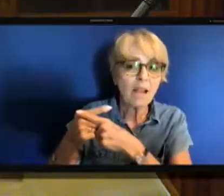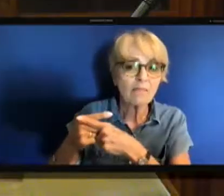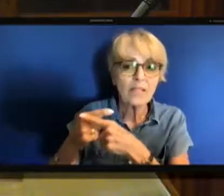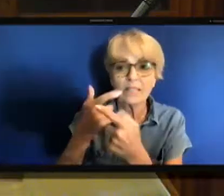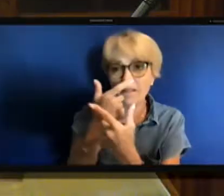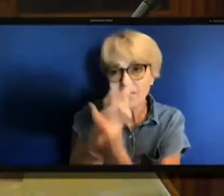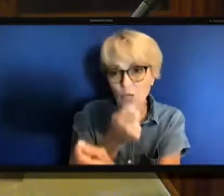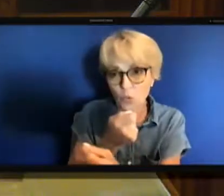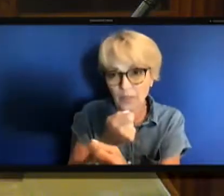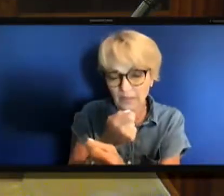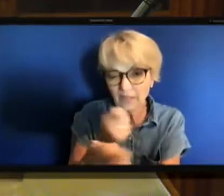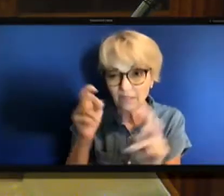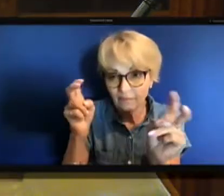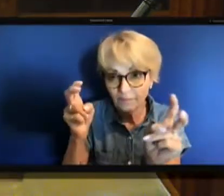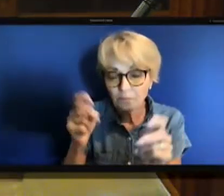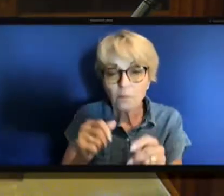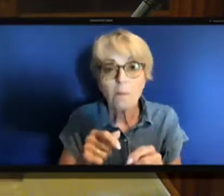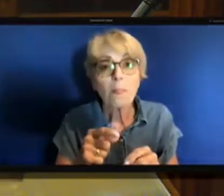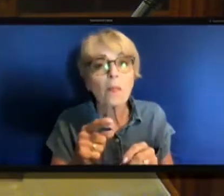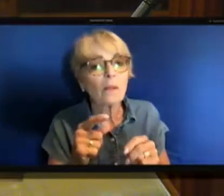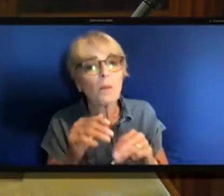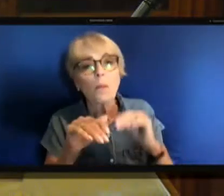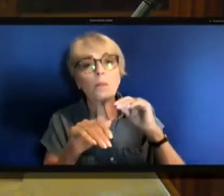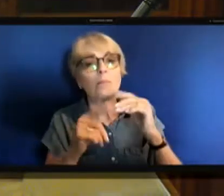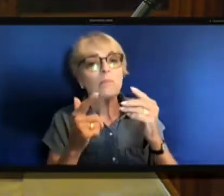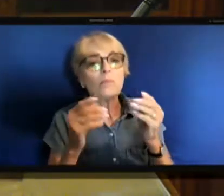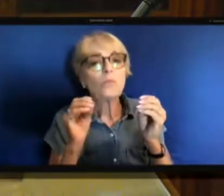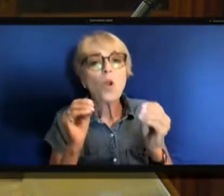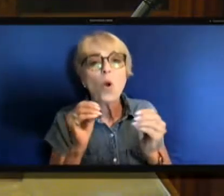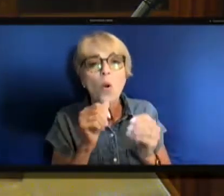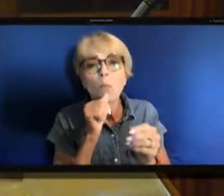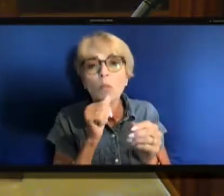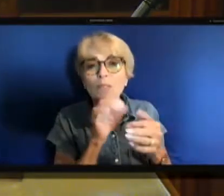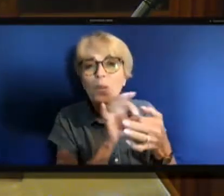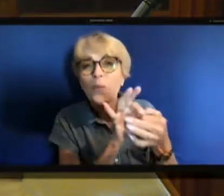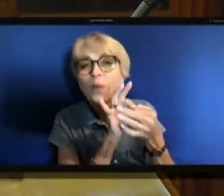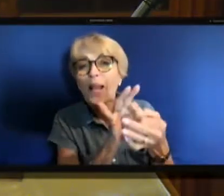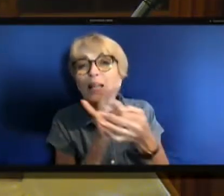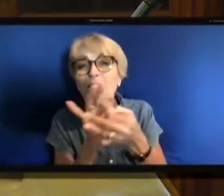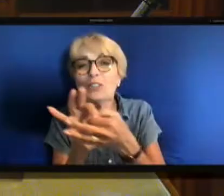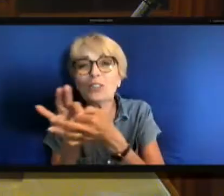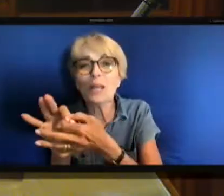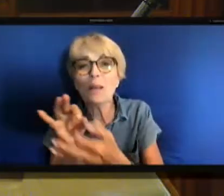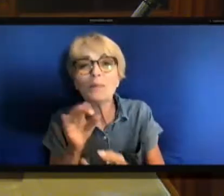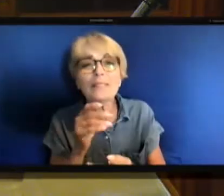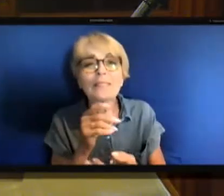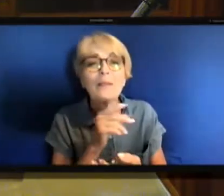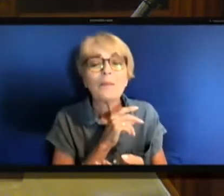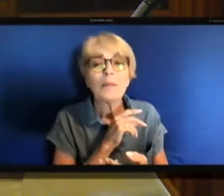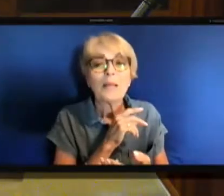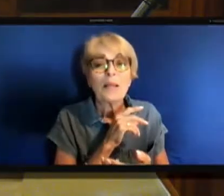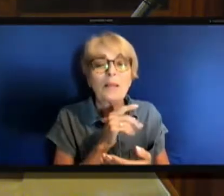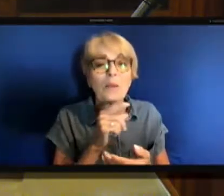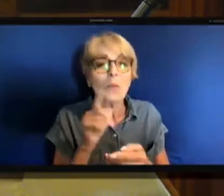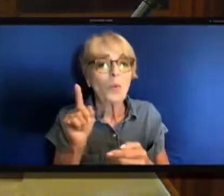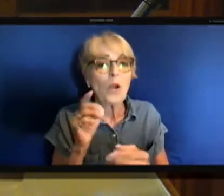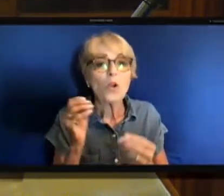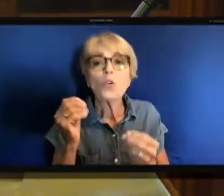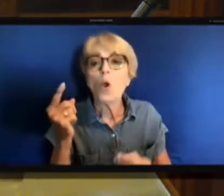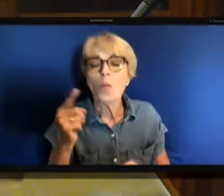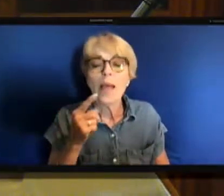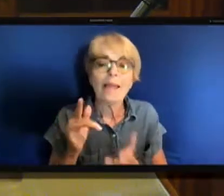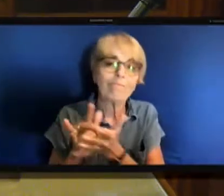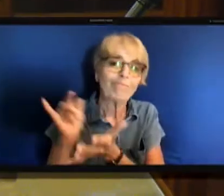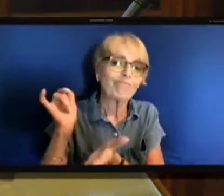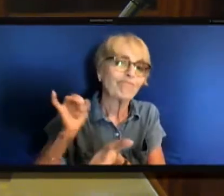Mainly that, you know, there's not personal relationships where people voting don't stand to gain from anything. And we have